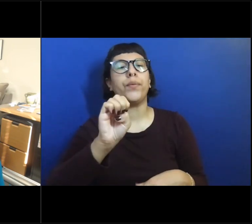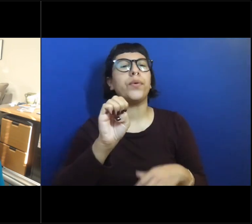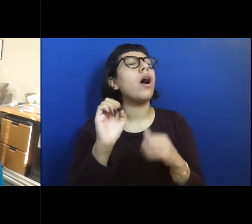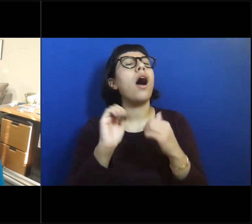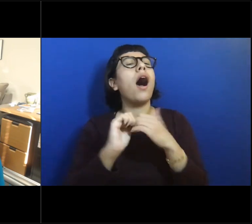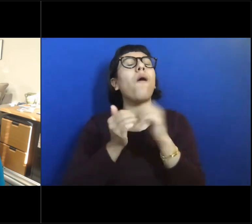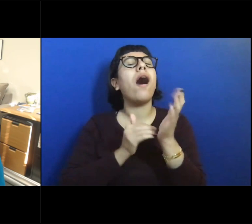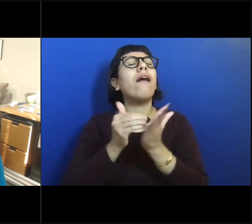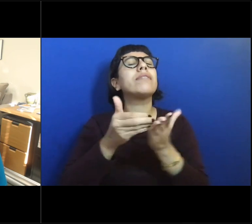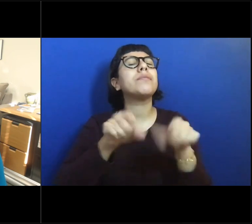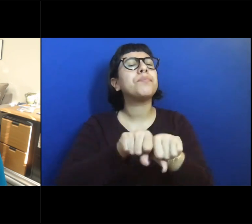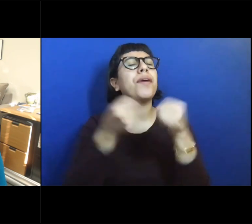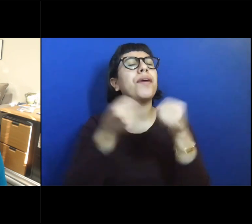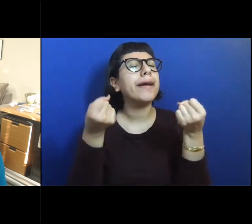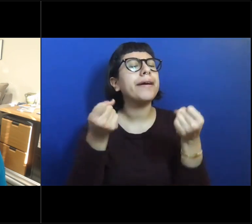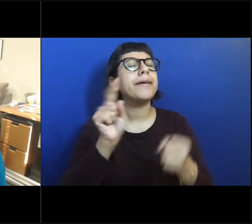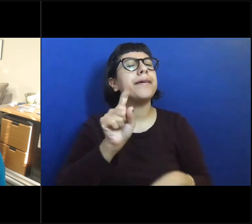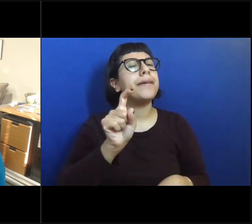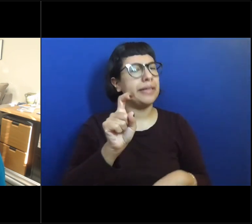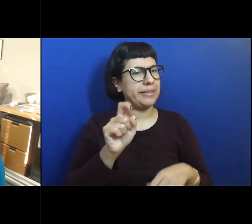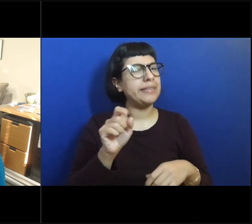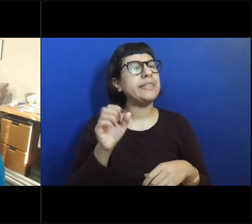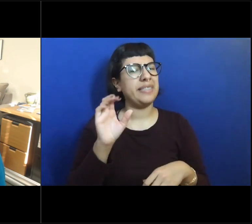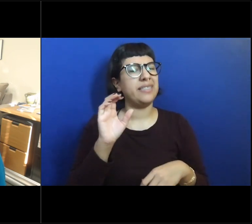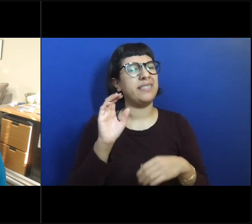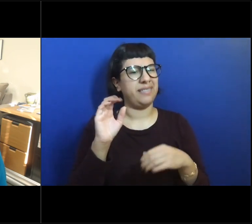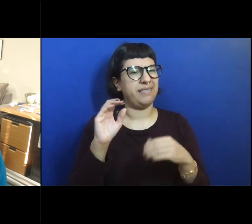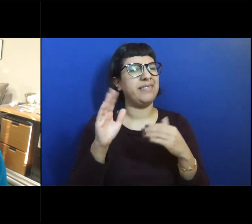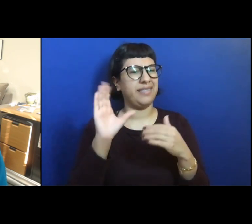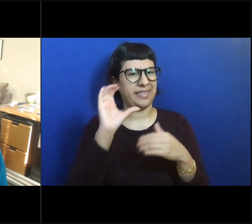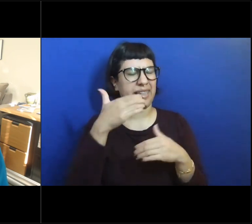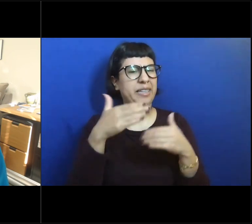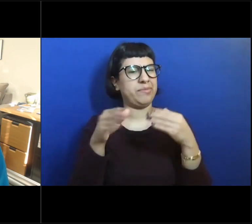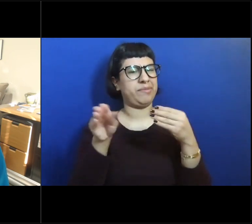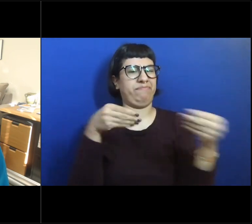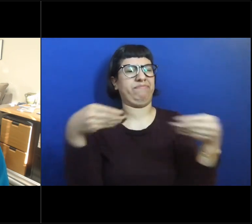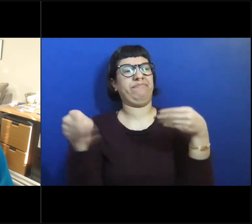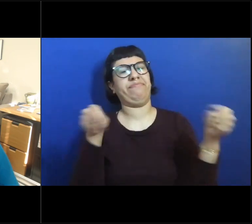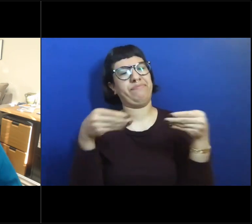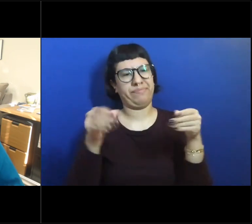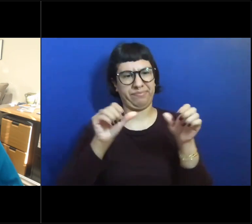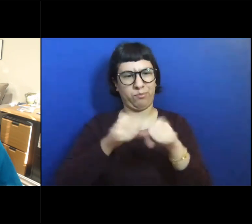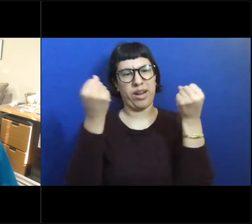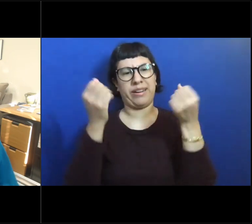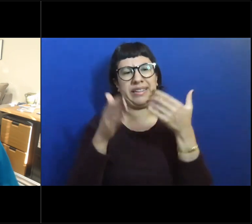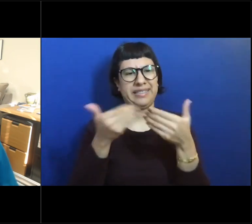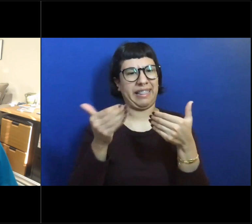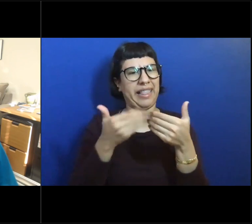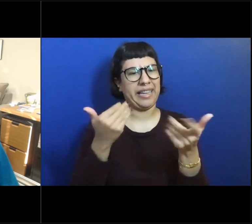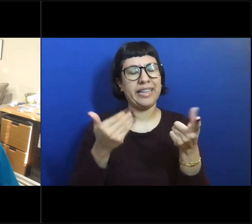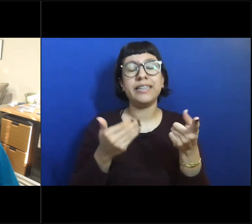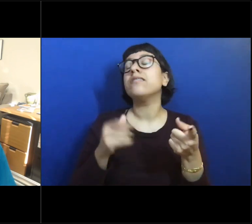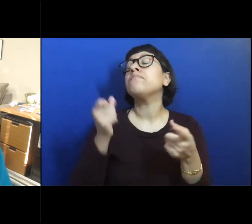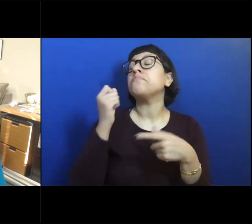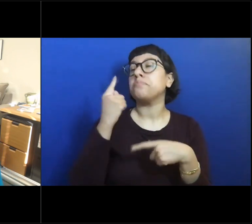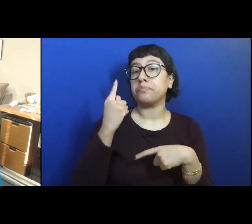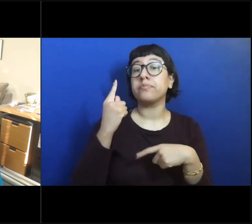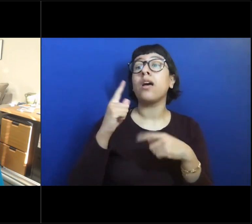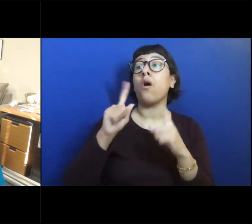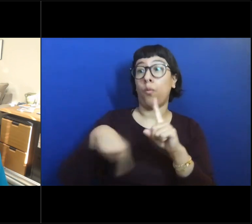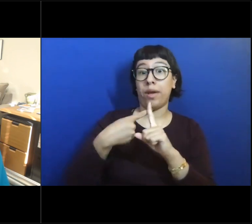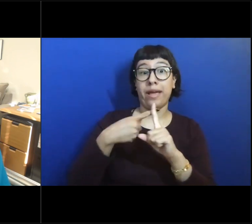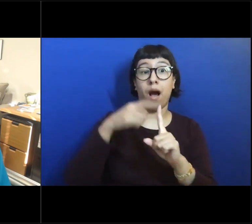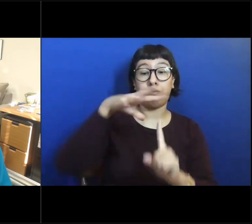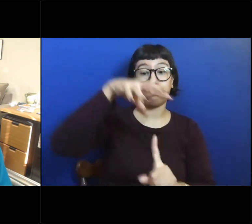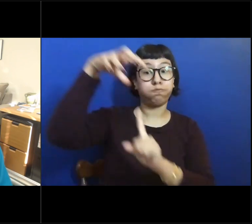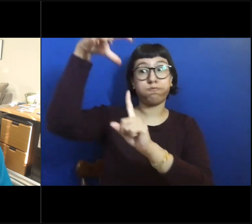break? Because they do seem like pretty delicate instruments. Yeah, the instrument, so the balloon pops every time you send it up, and